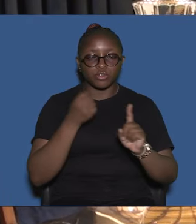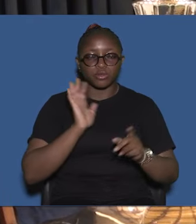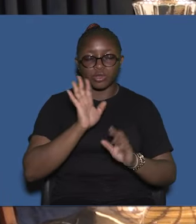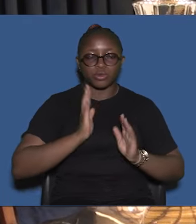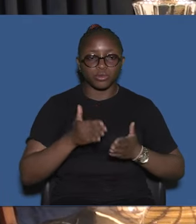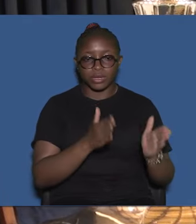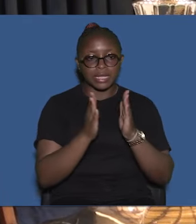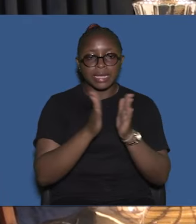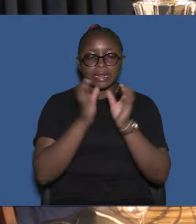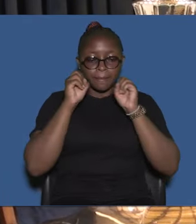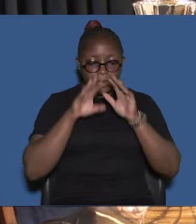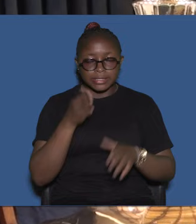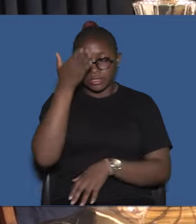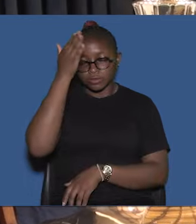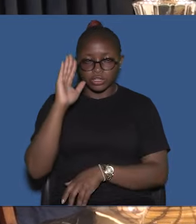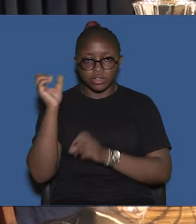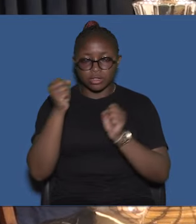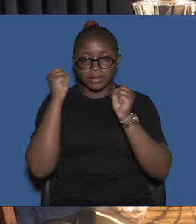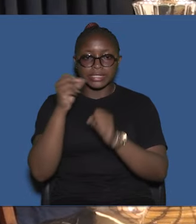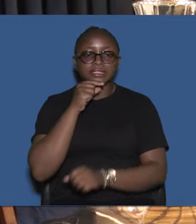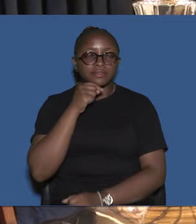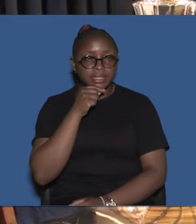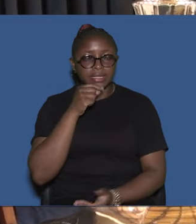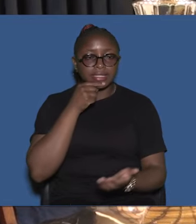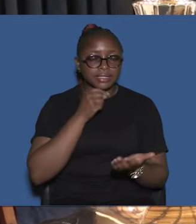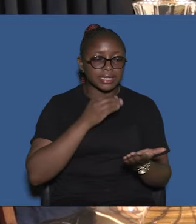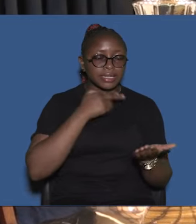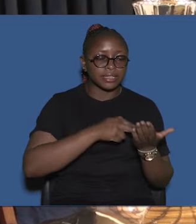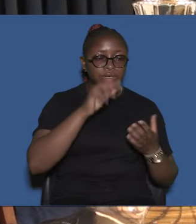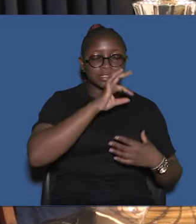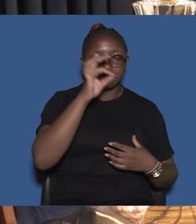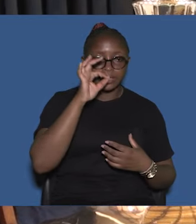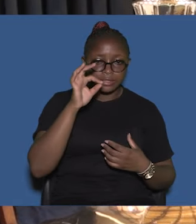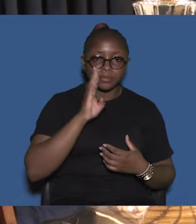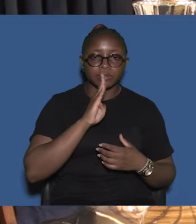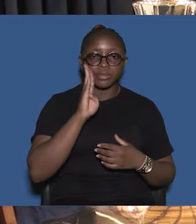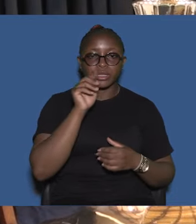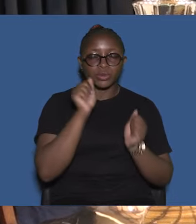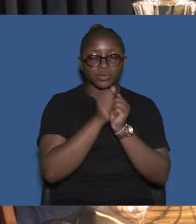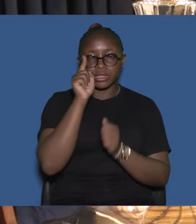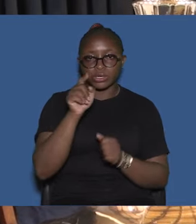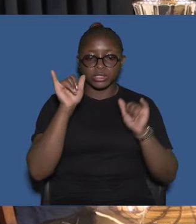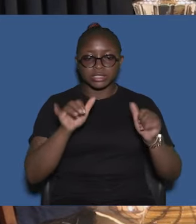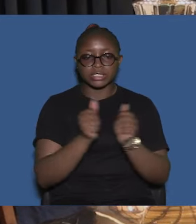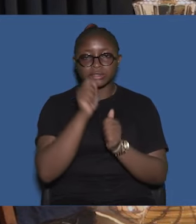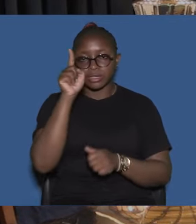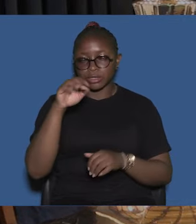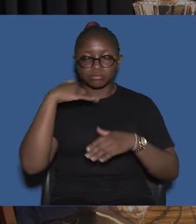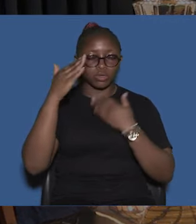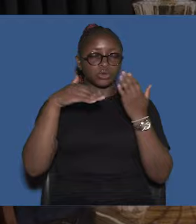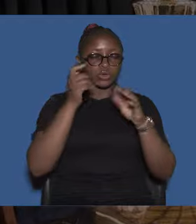of God, Almighty Father, Son, and the Holy Spirit be with you and remain with you always. Amen.